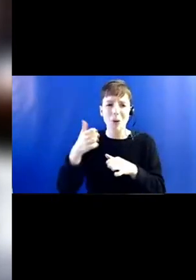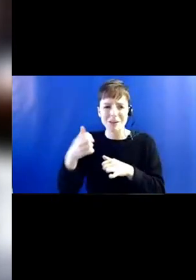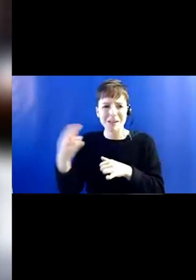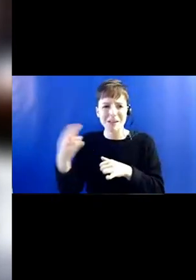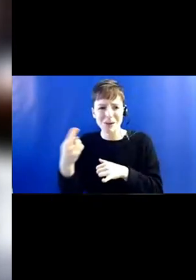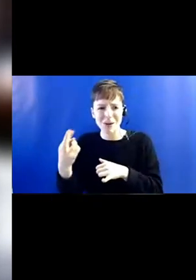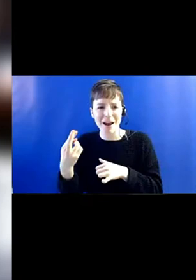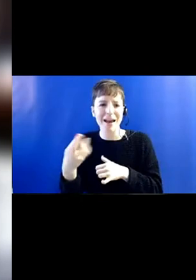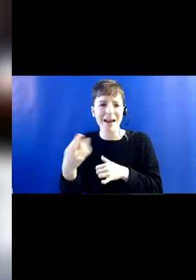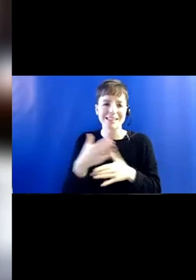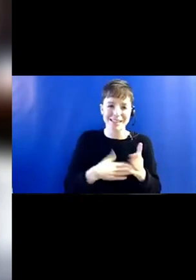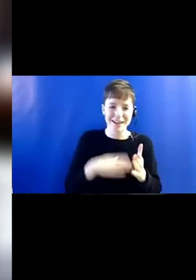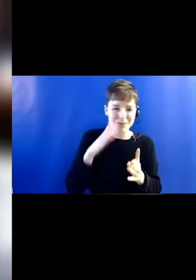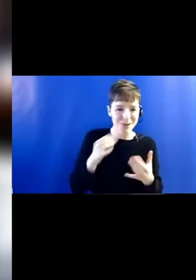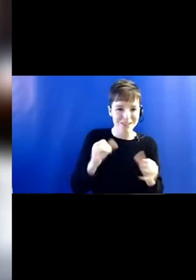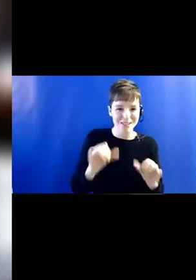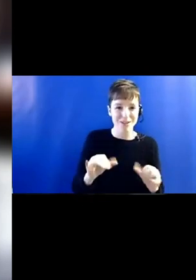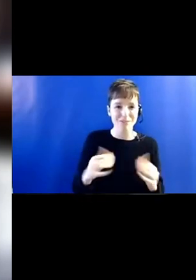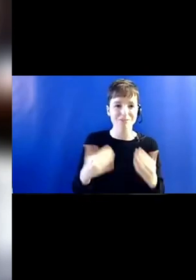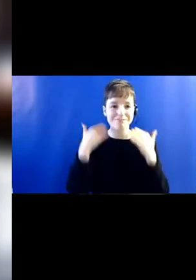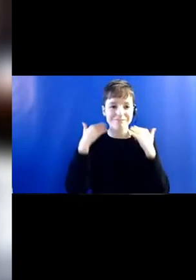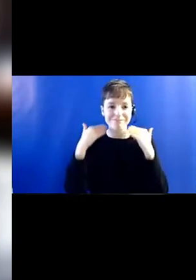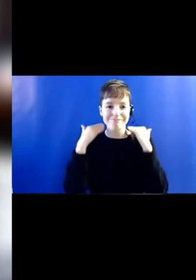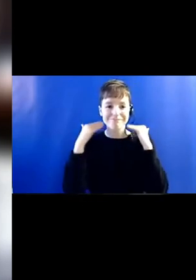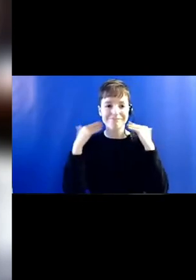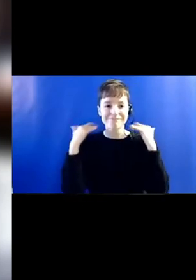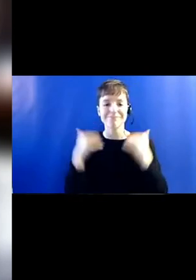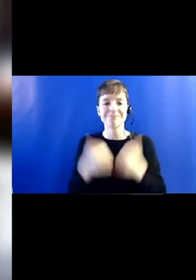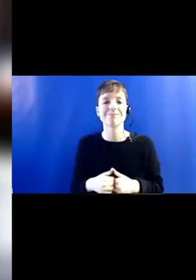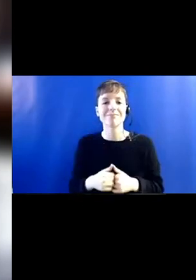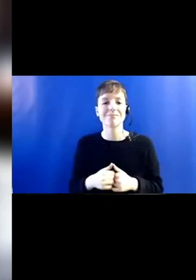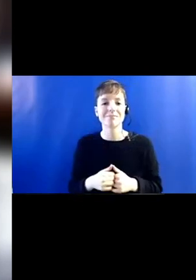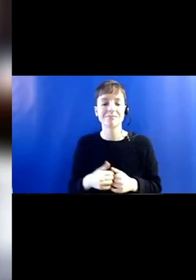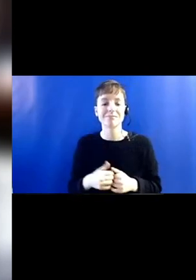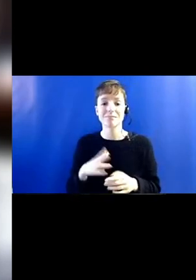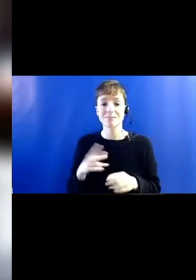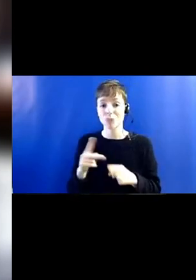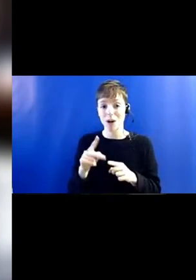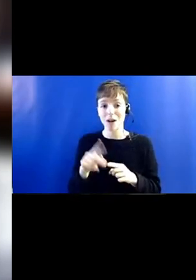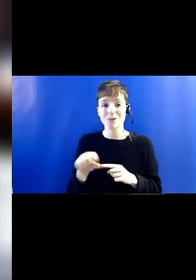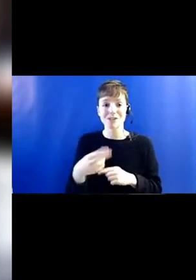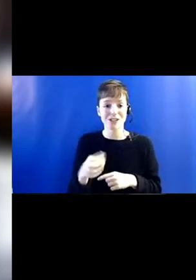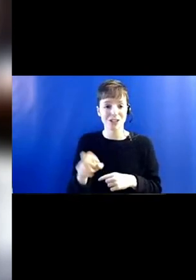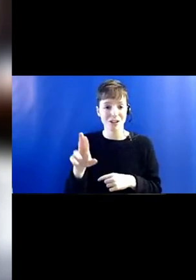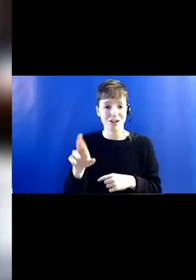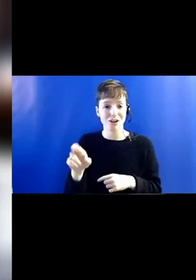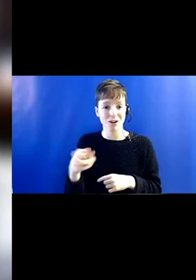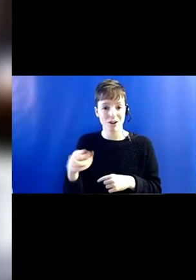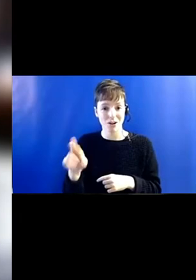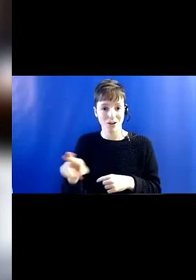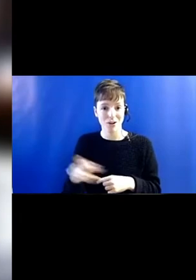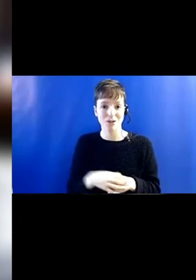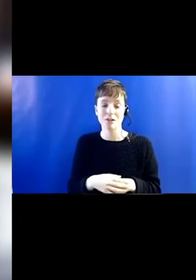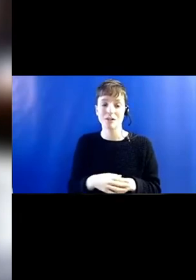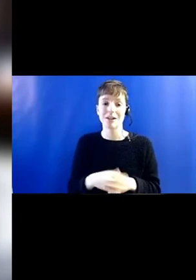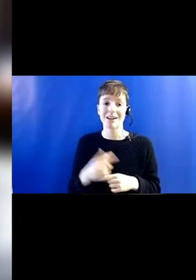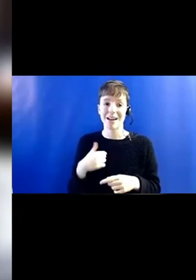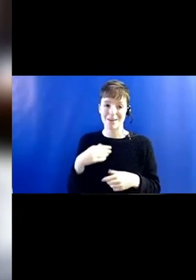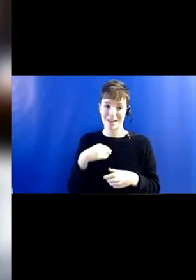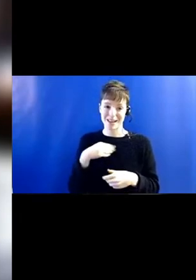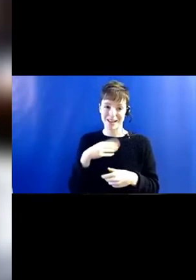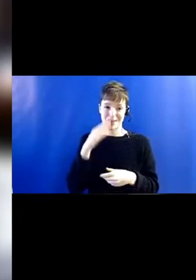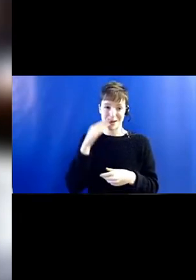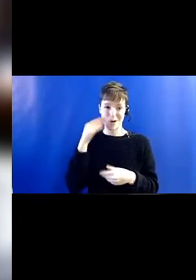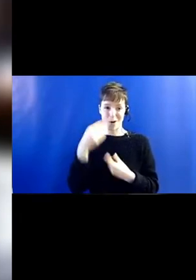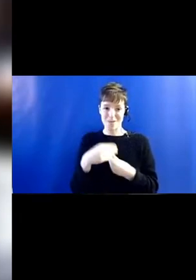my shoulders. My pronouns are she, her. I'm sitting in my office at home with the background blurred because it's